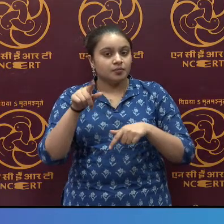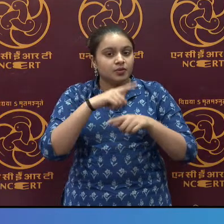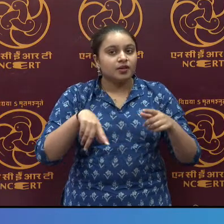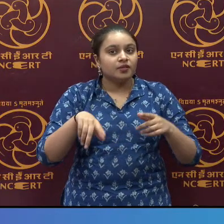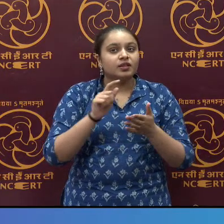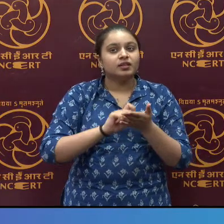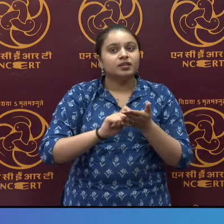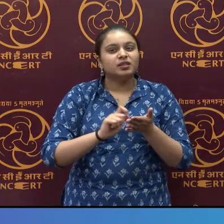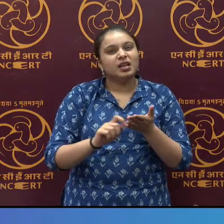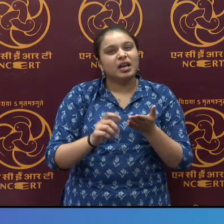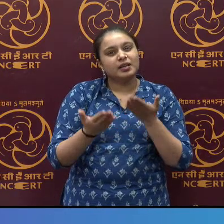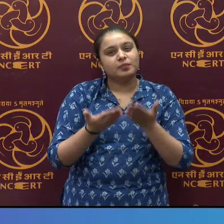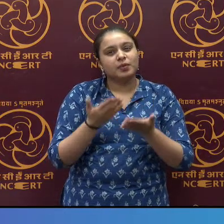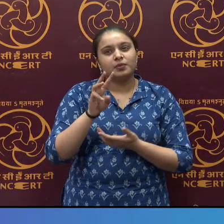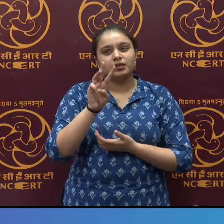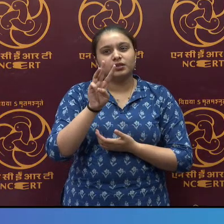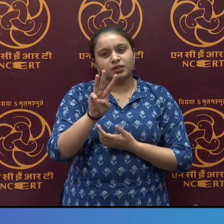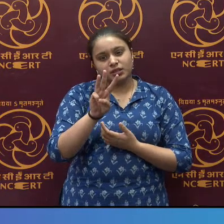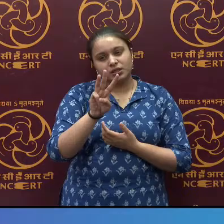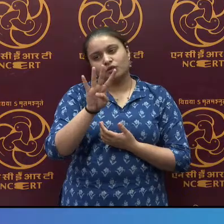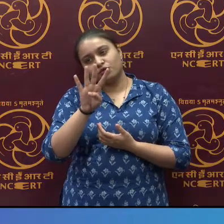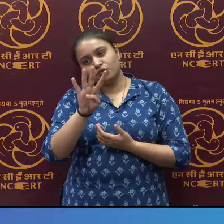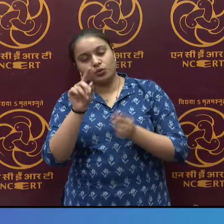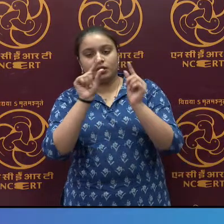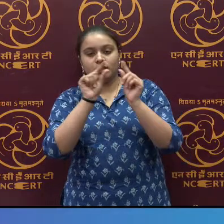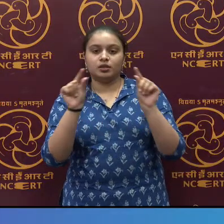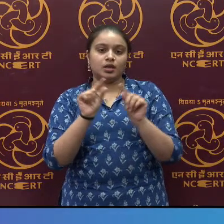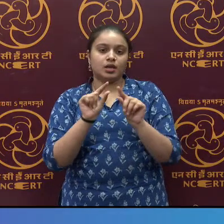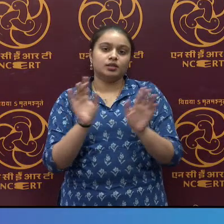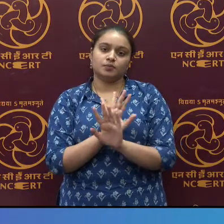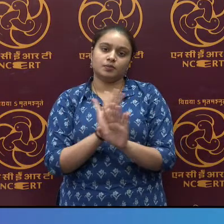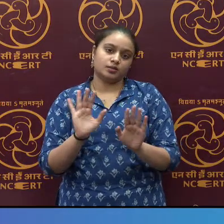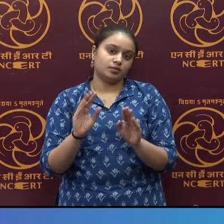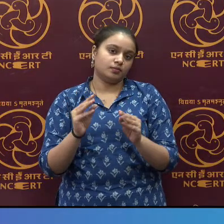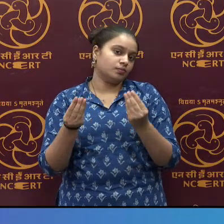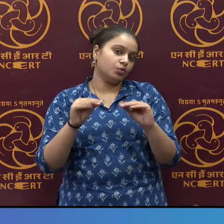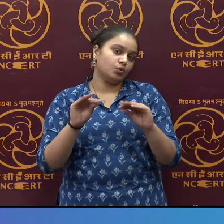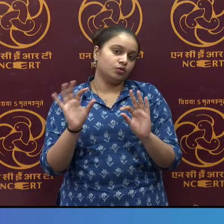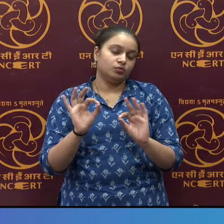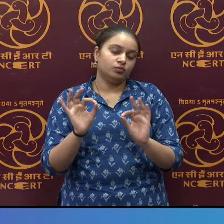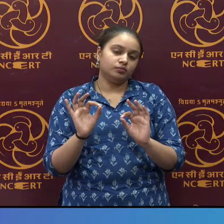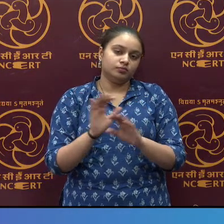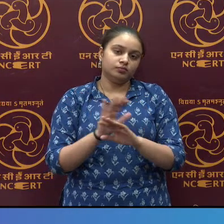write approximately 3 to 4 lines, not more than that, and you are done.